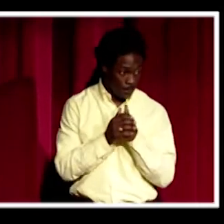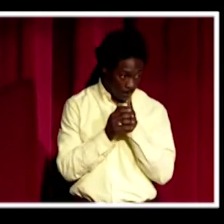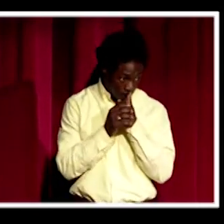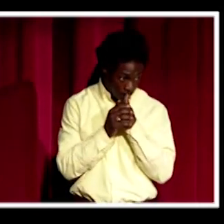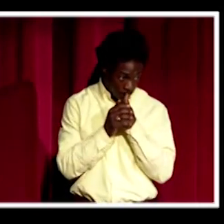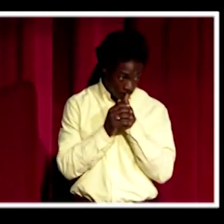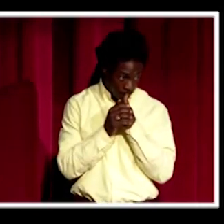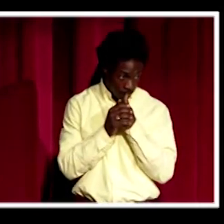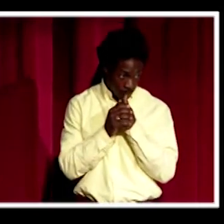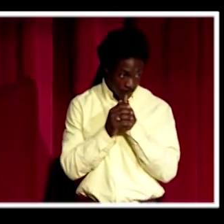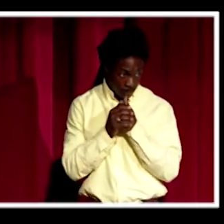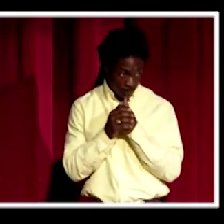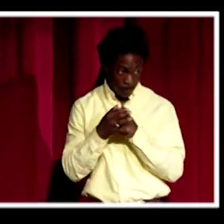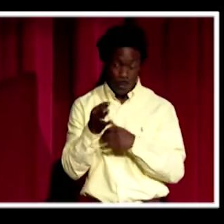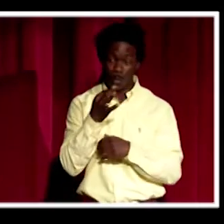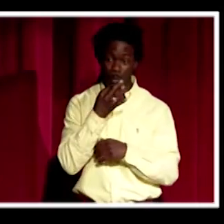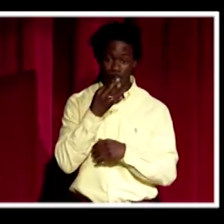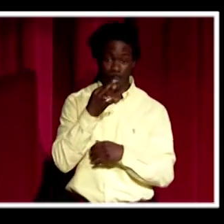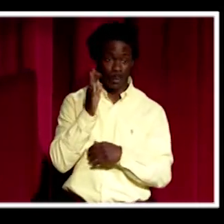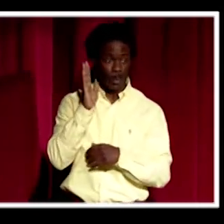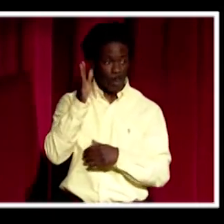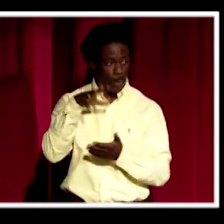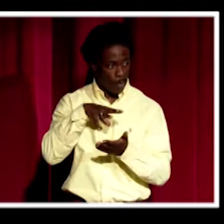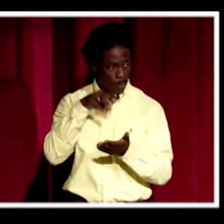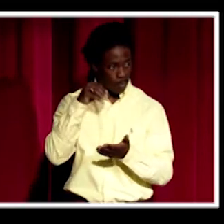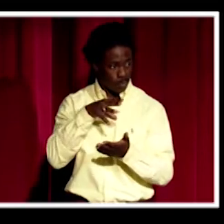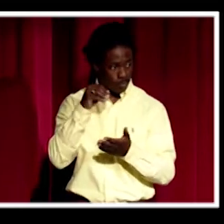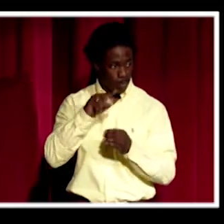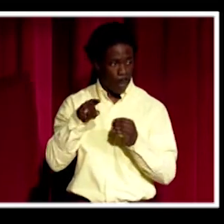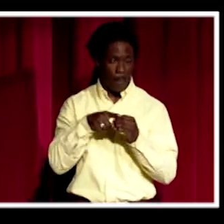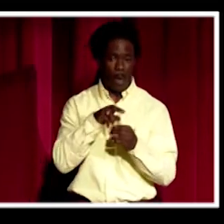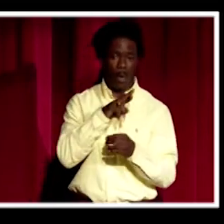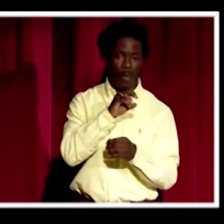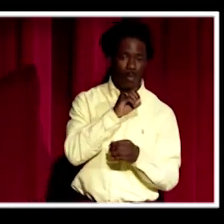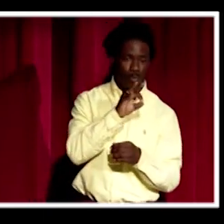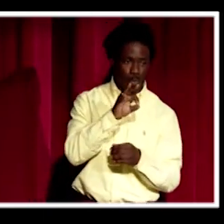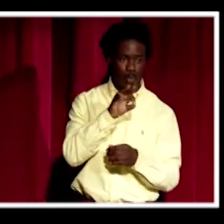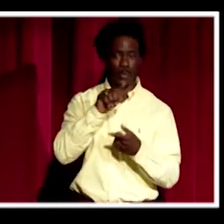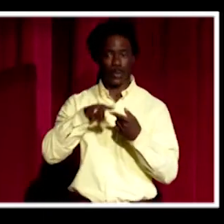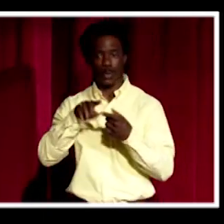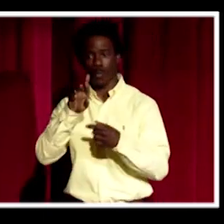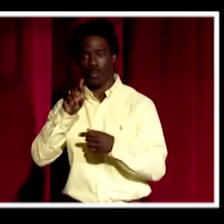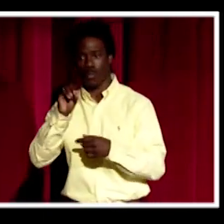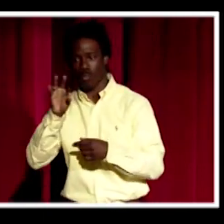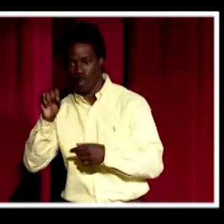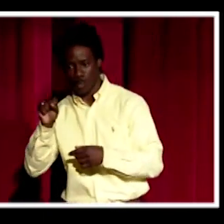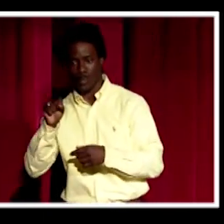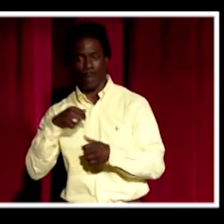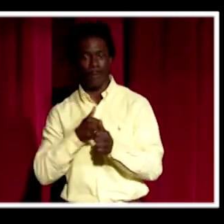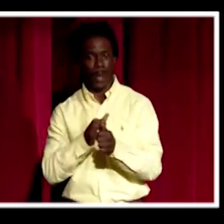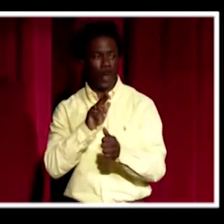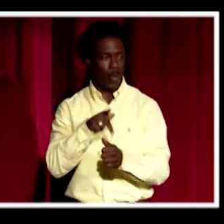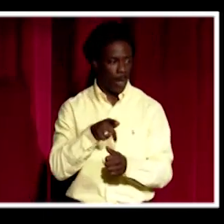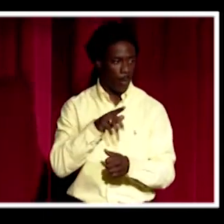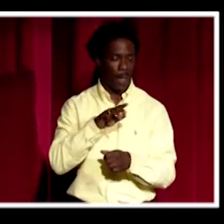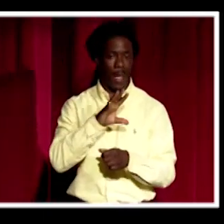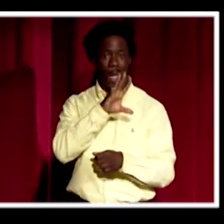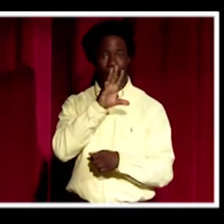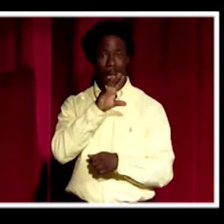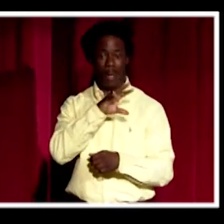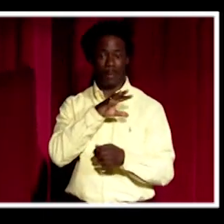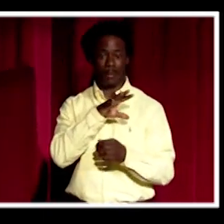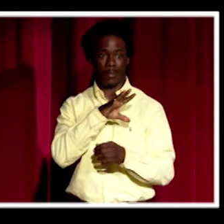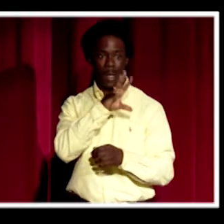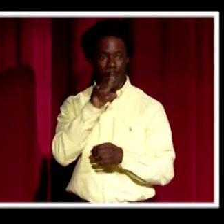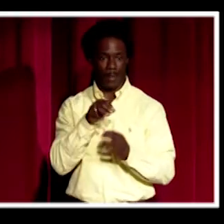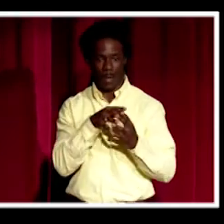In the coming weeks, you will learn more about Roots to Roofs DC, a follow-up to my African American prosperity